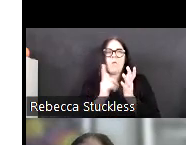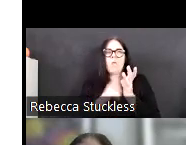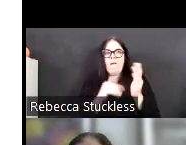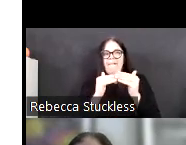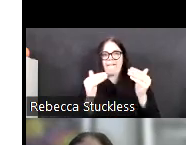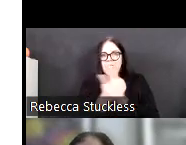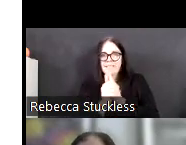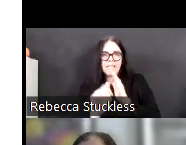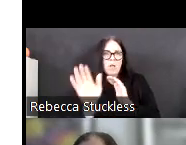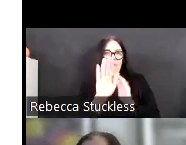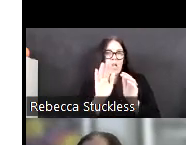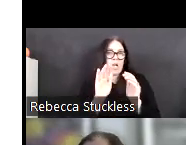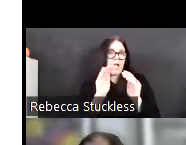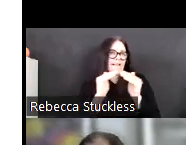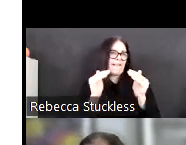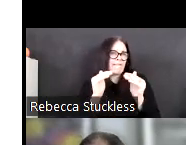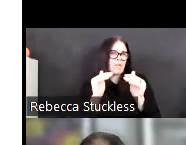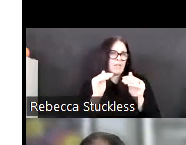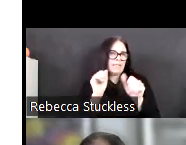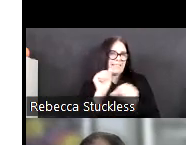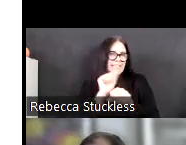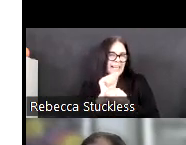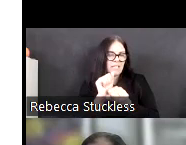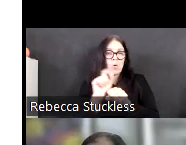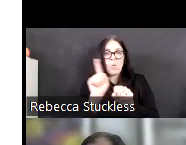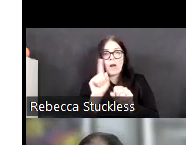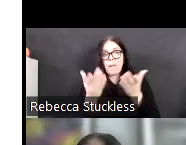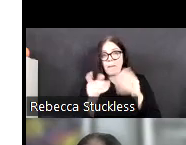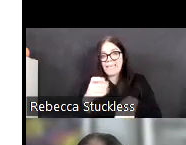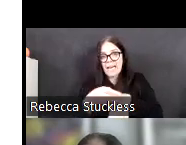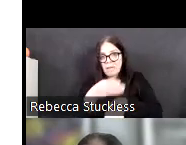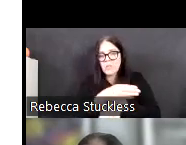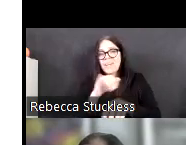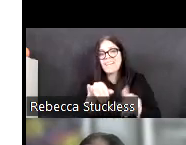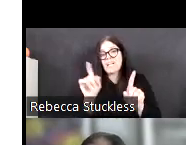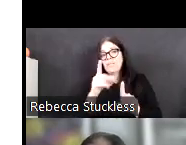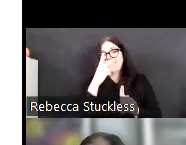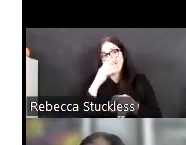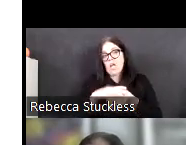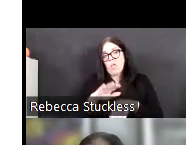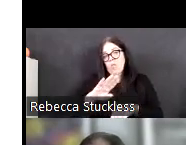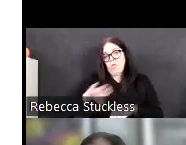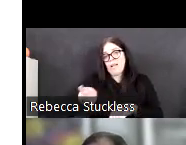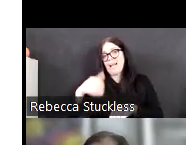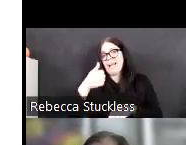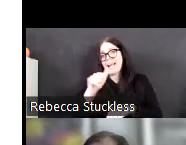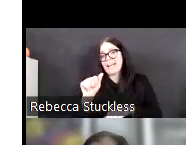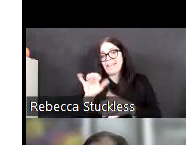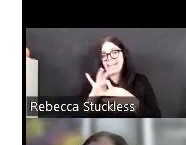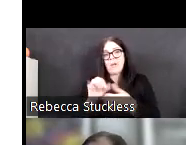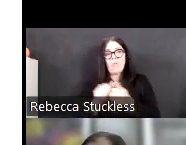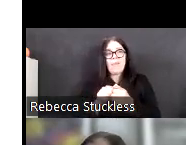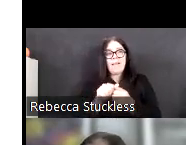they're comfortable completing and where they might need some upgrading. And so that's what you see on the far right is anything with a dot